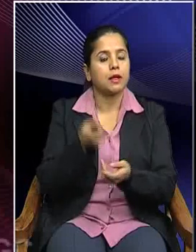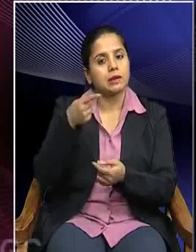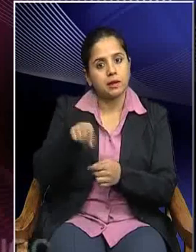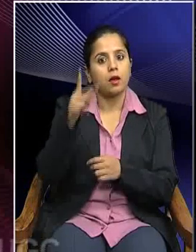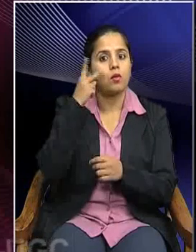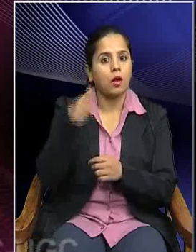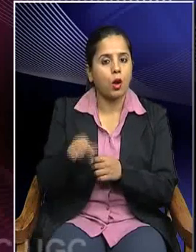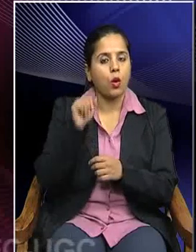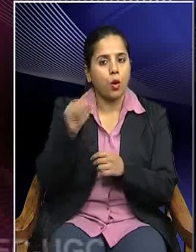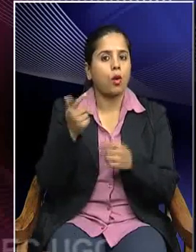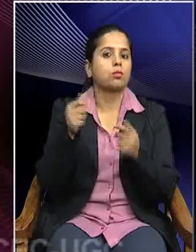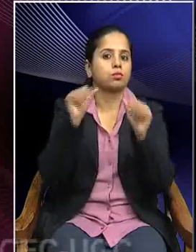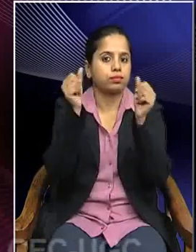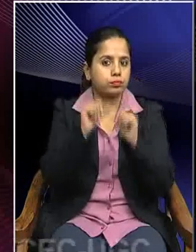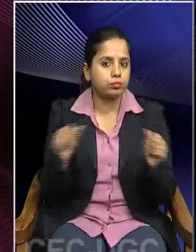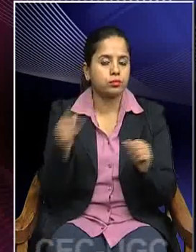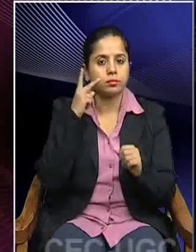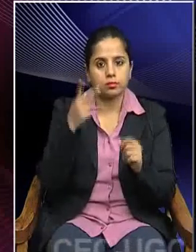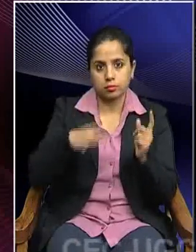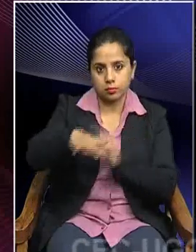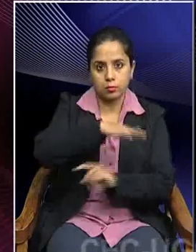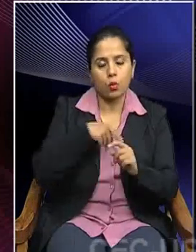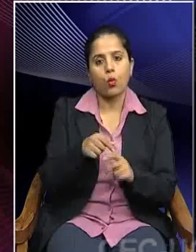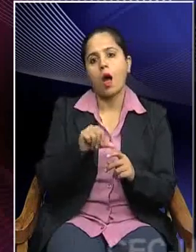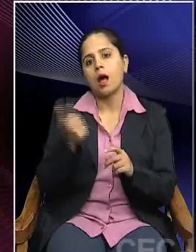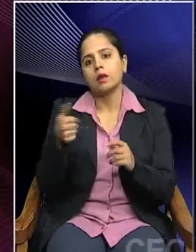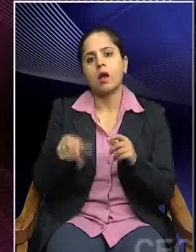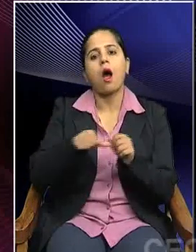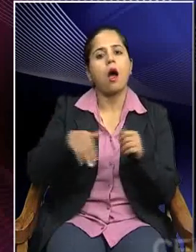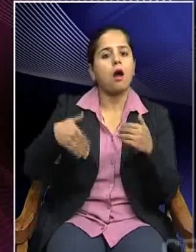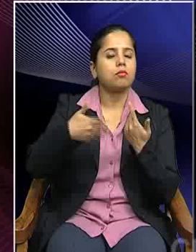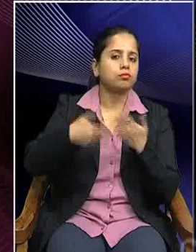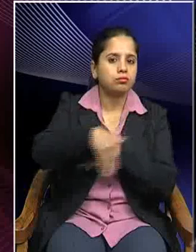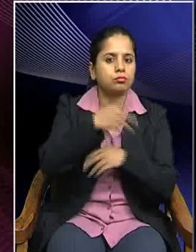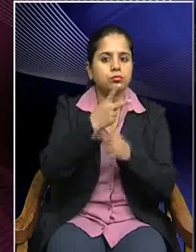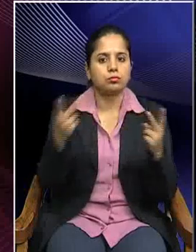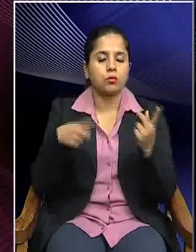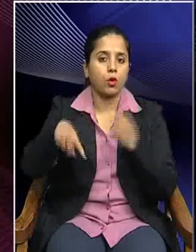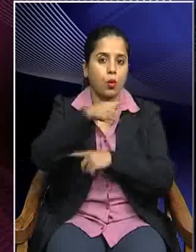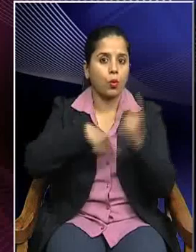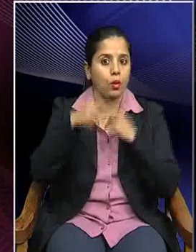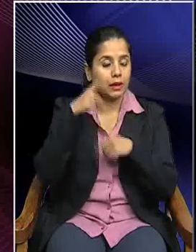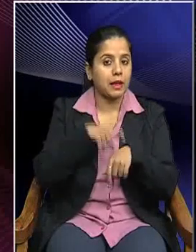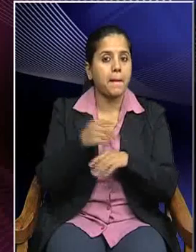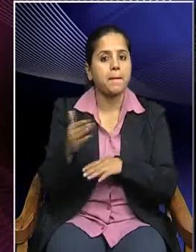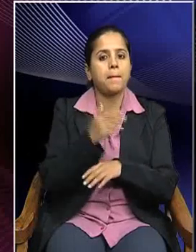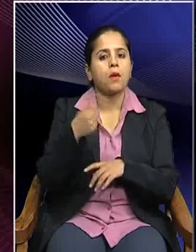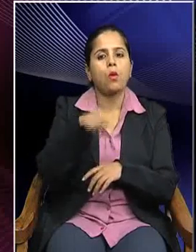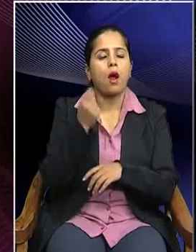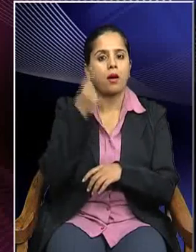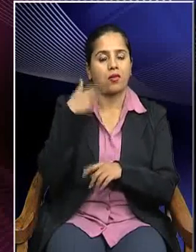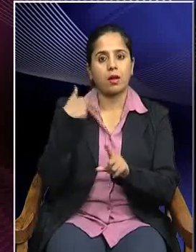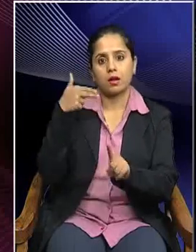in sculpturing or even in other architectural traditions around the area that we understand